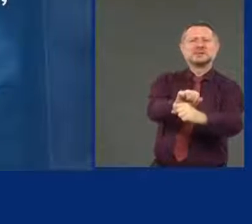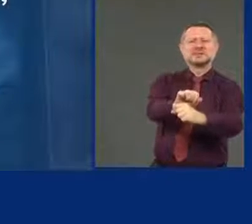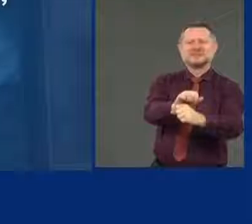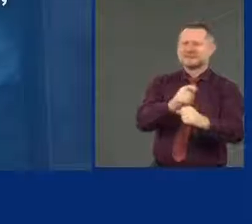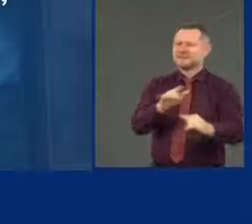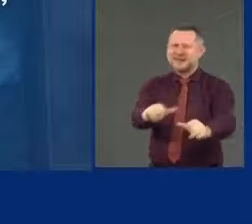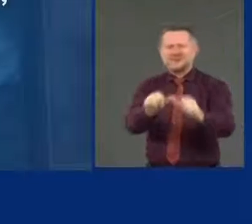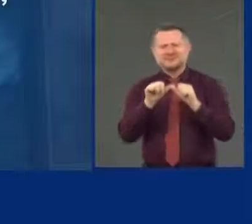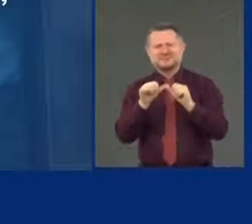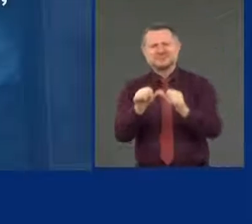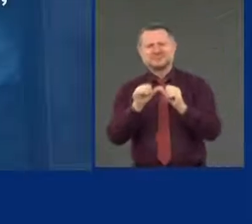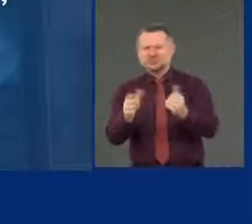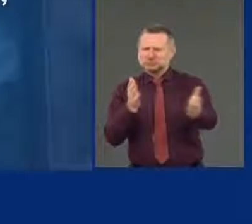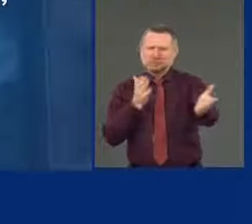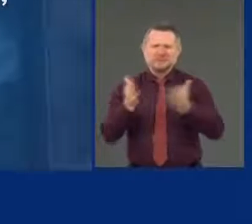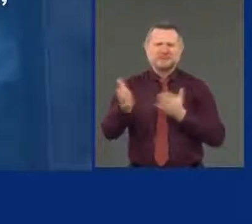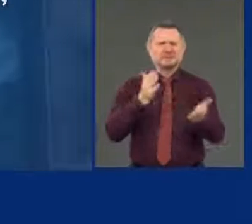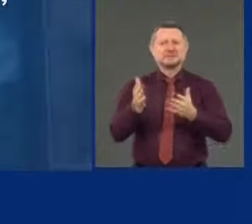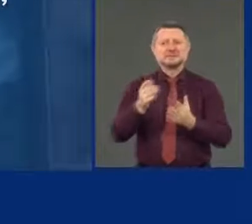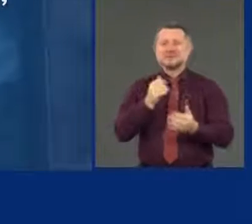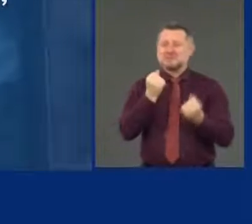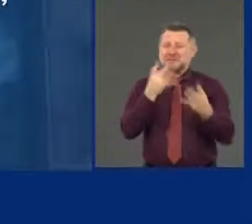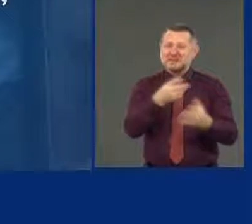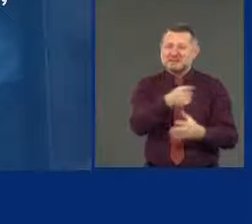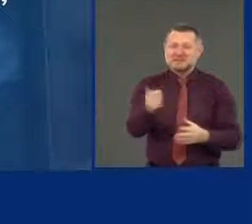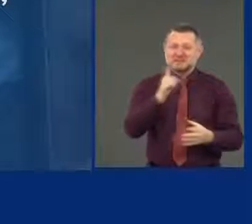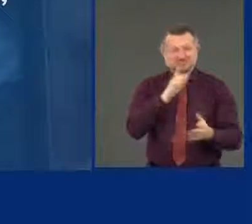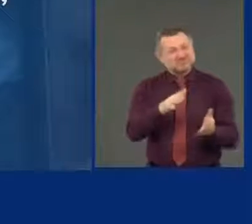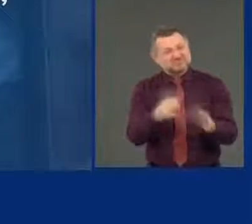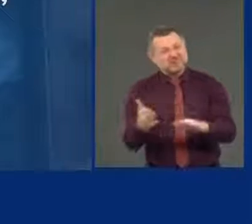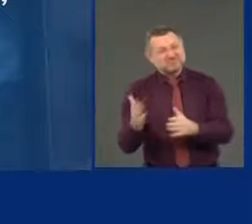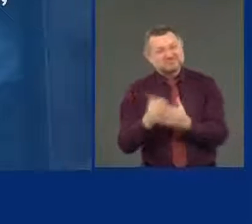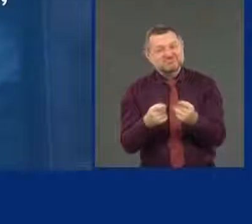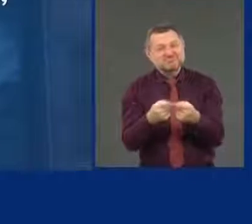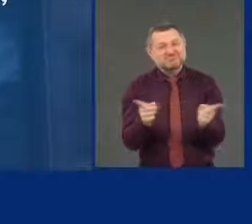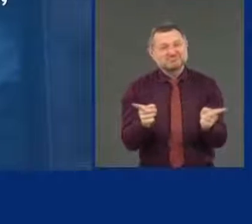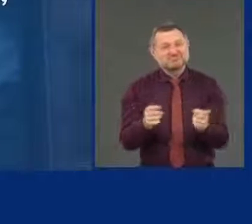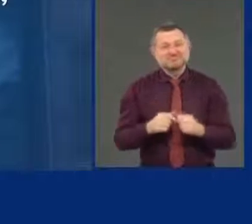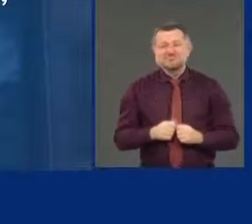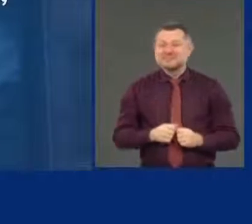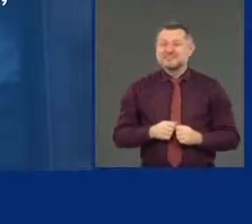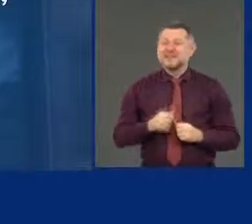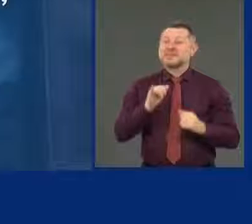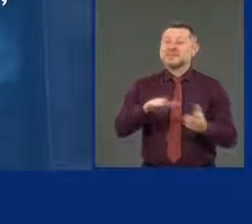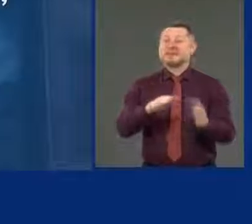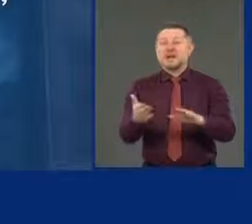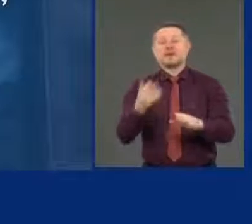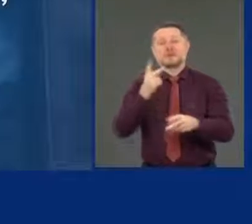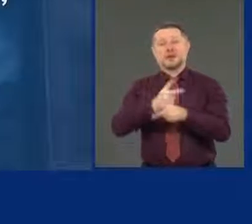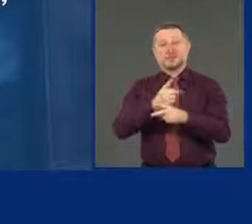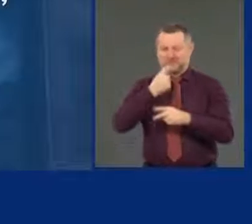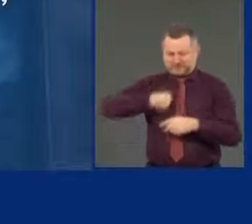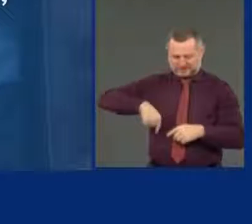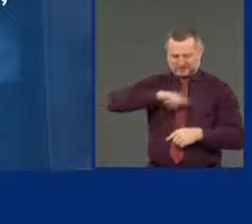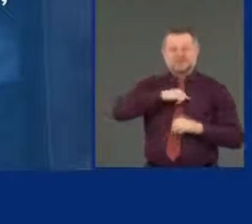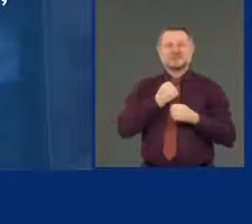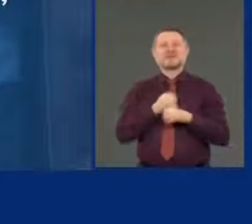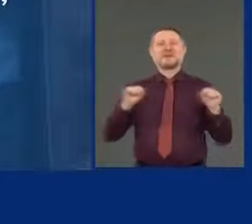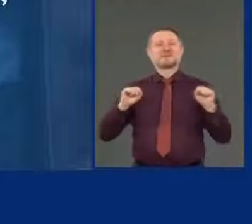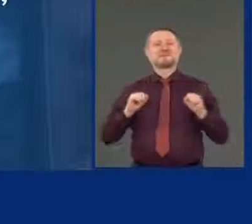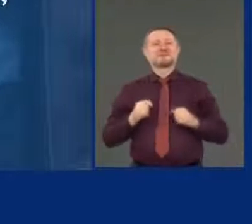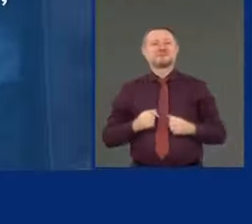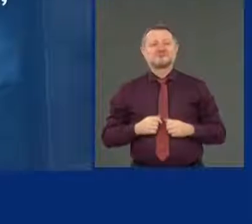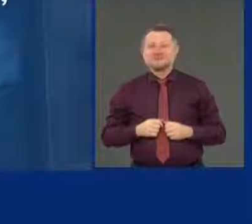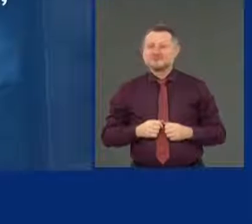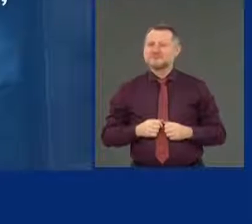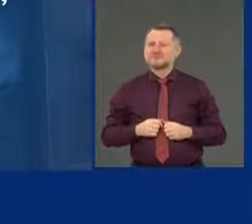served with honor lost their lives to keep others of us safe. And in many ways, that is a microcosm of